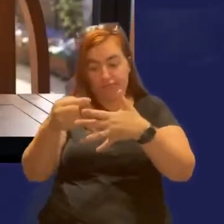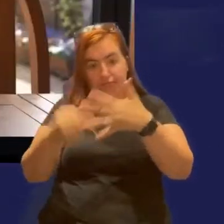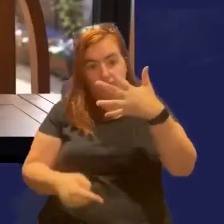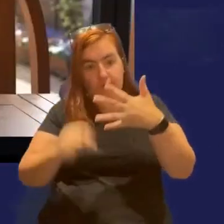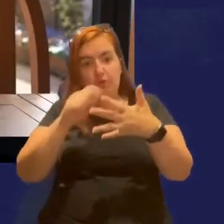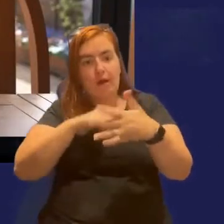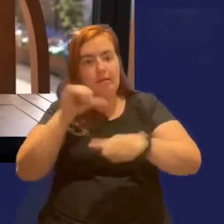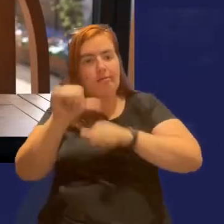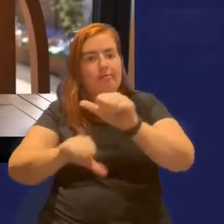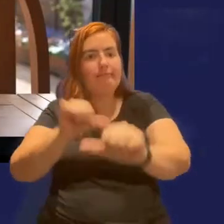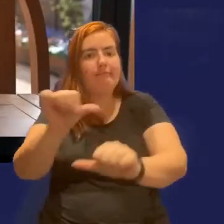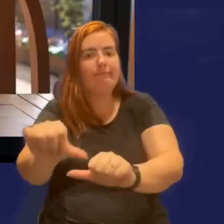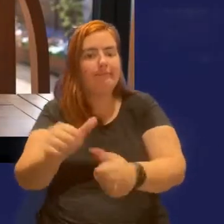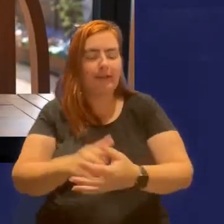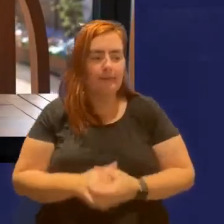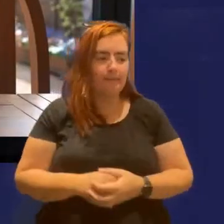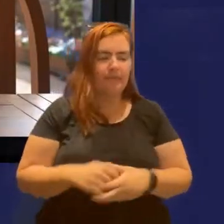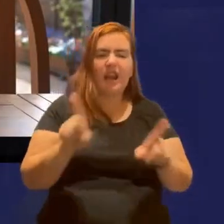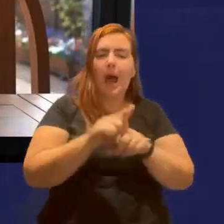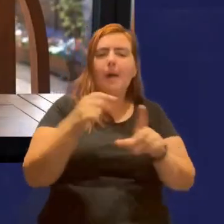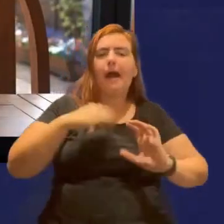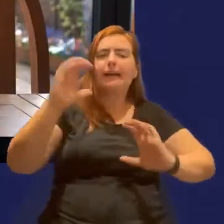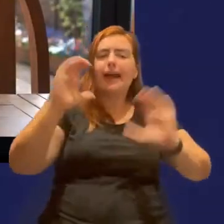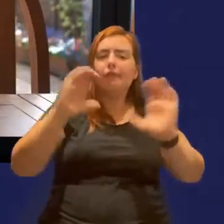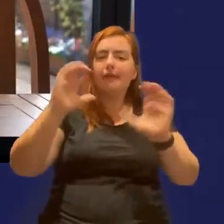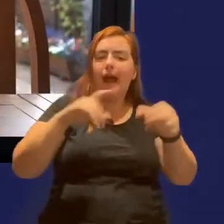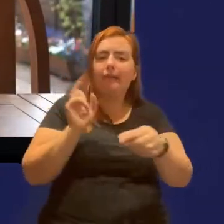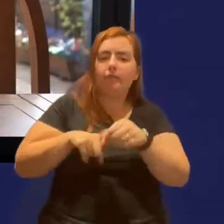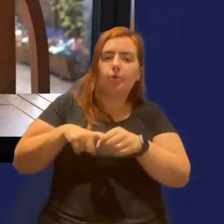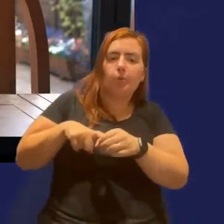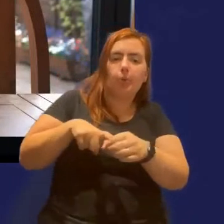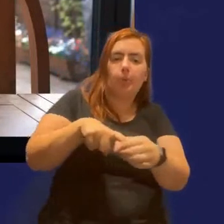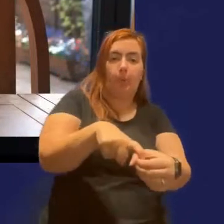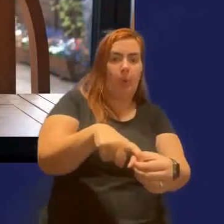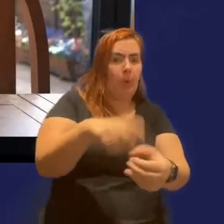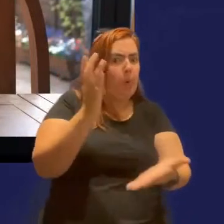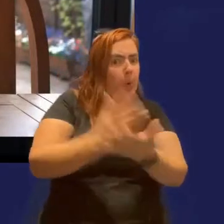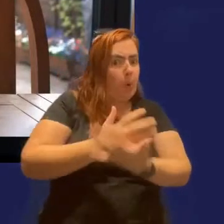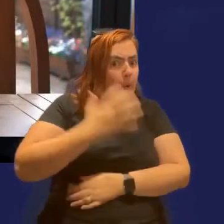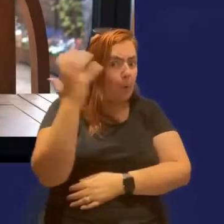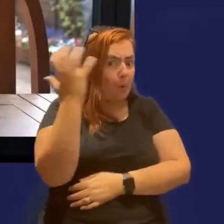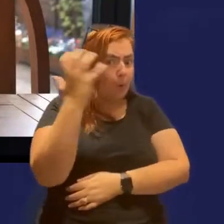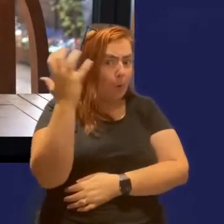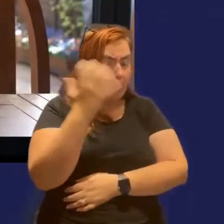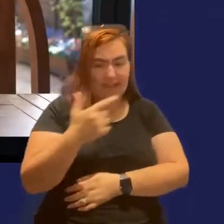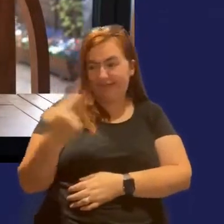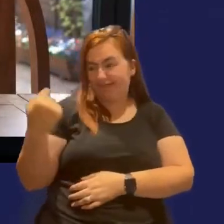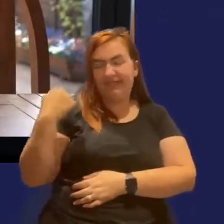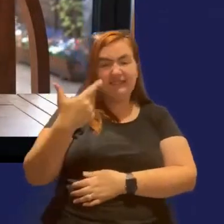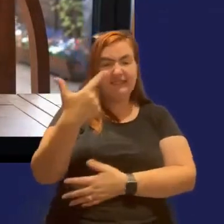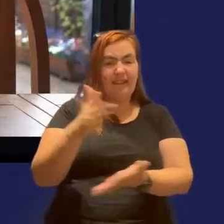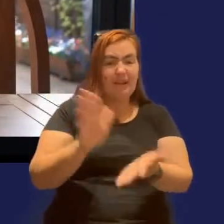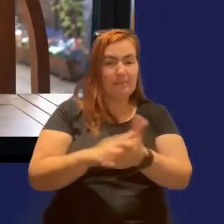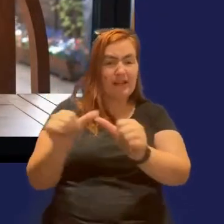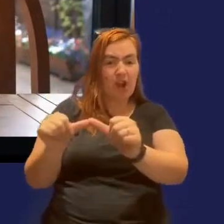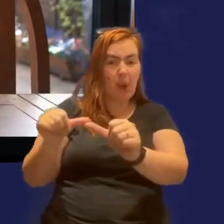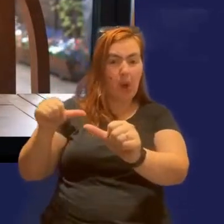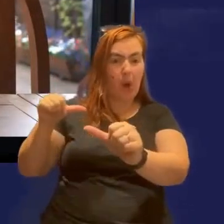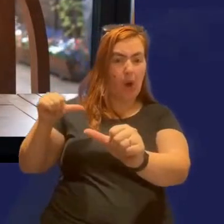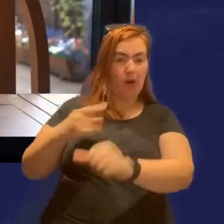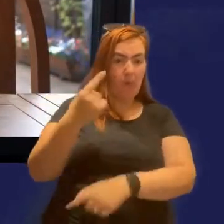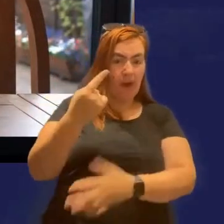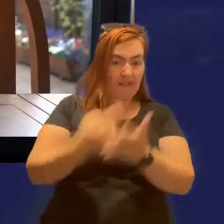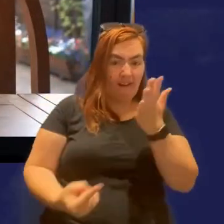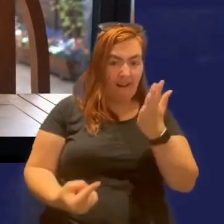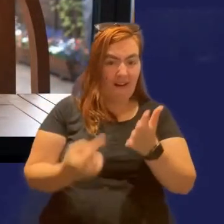follow. It's a bit like when I'm towing my caravan. It's a pretty hair-raising prospect towing a 7-meter long, 1.5-ton trailer